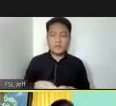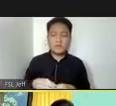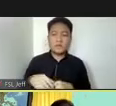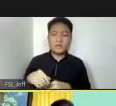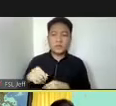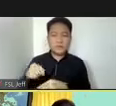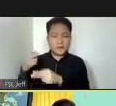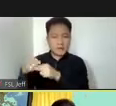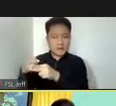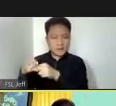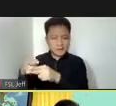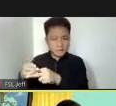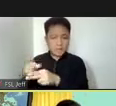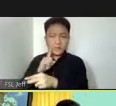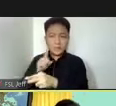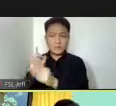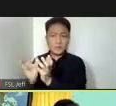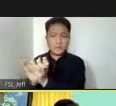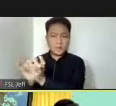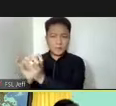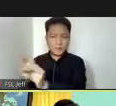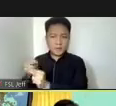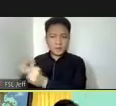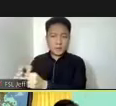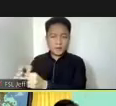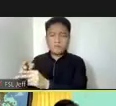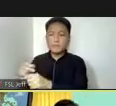In the 50s and 60s,